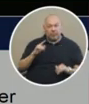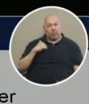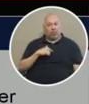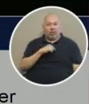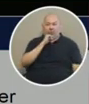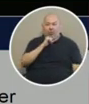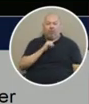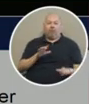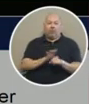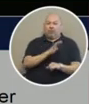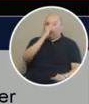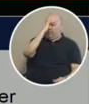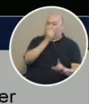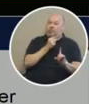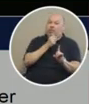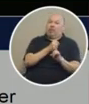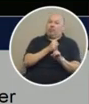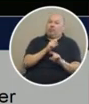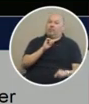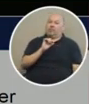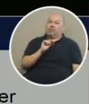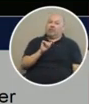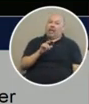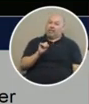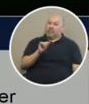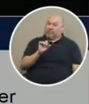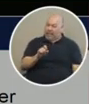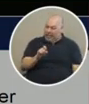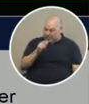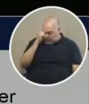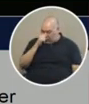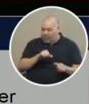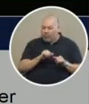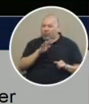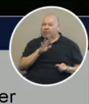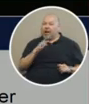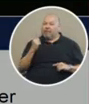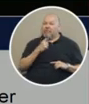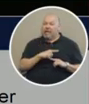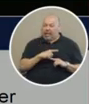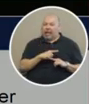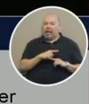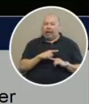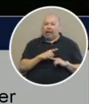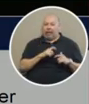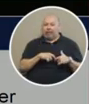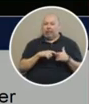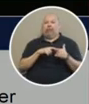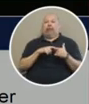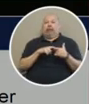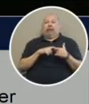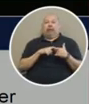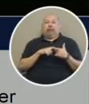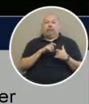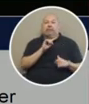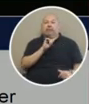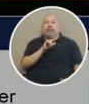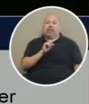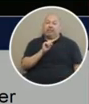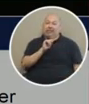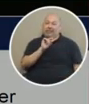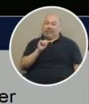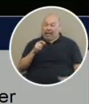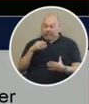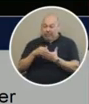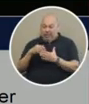We won't fully know the impact from our sales tax collection. So if you all recall, there's a 45-day delay in our sales tax remittance from the